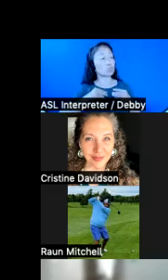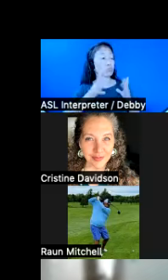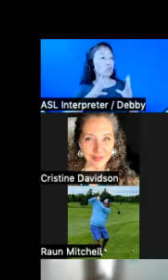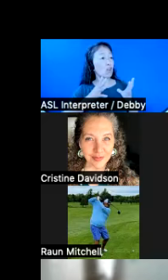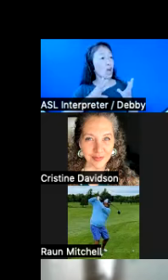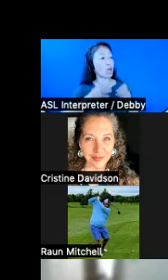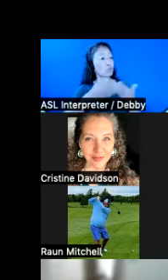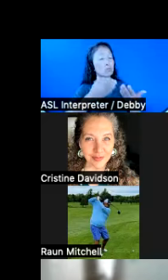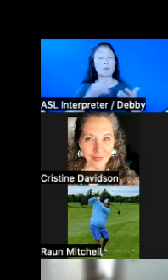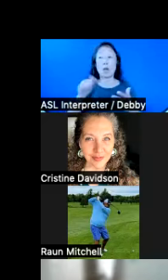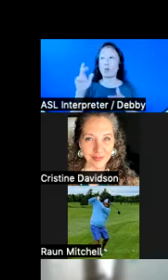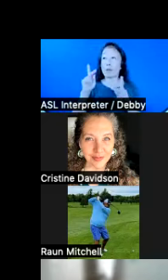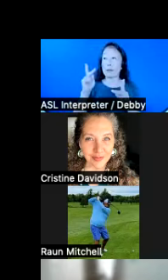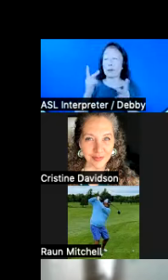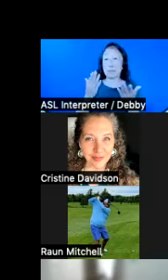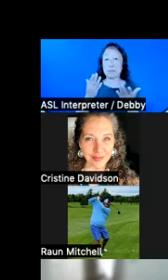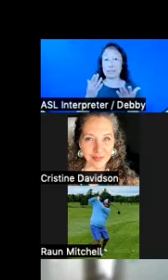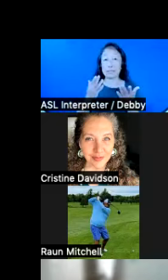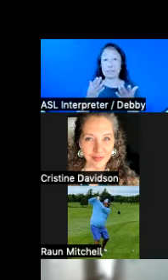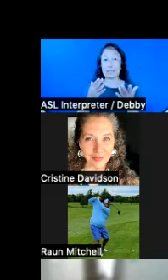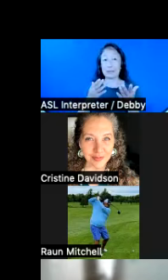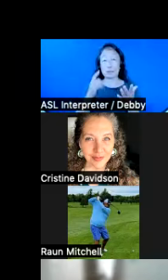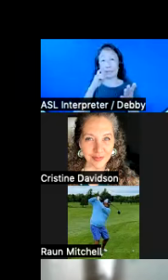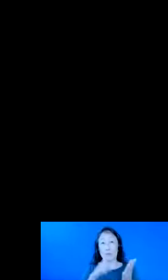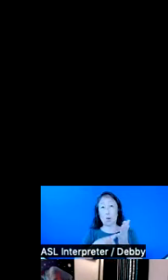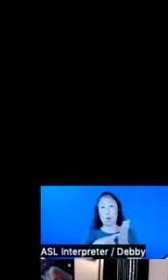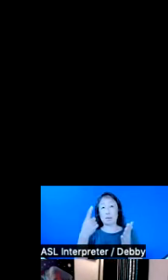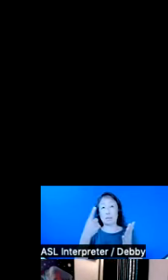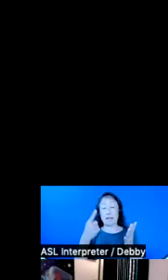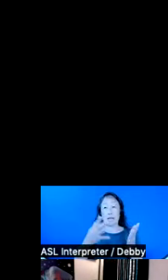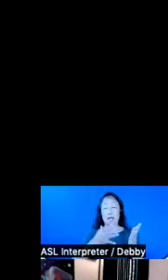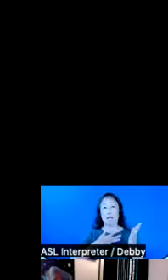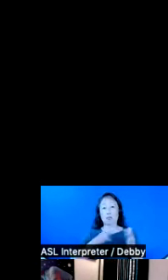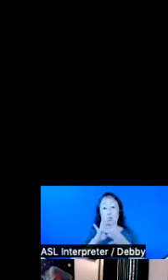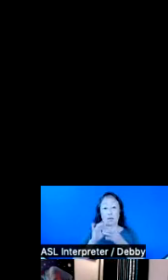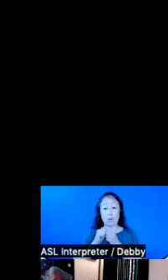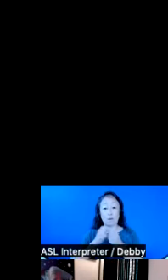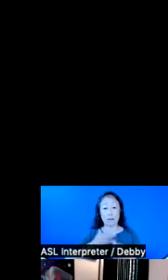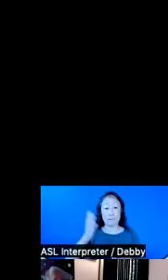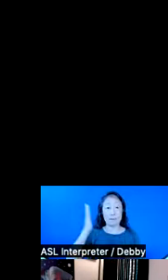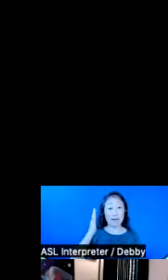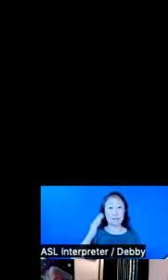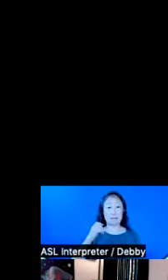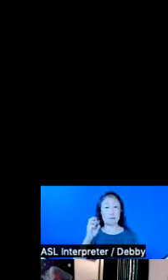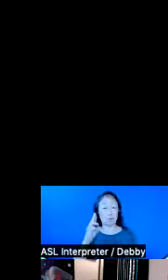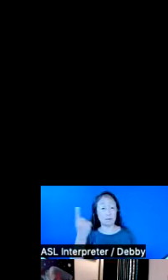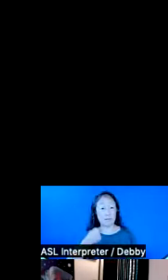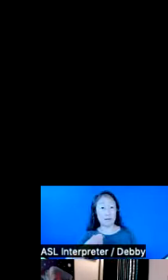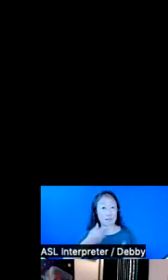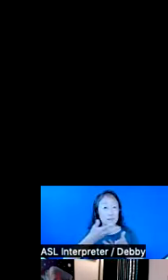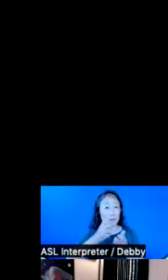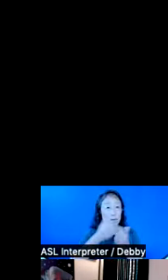own past, or something they're dealing with currently, or something they've witnessed their loved ones or their